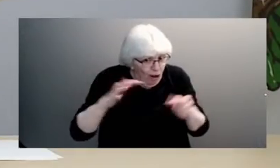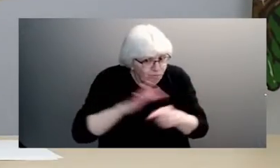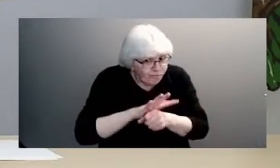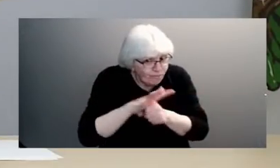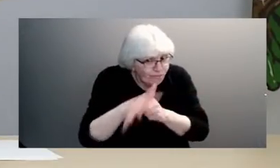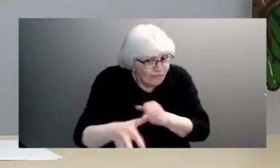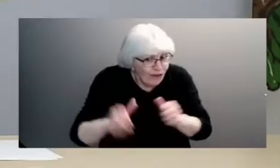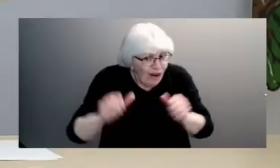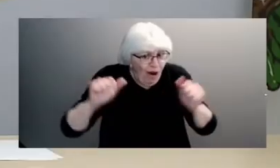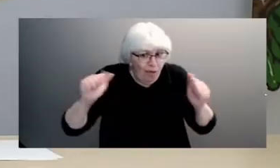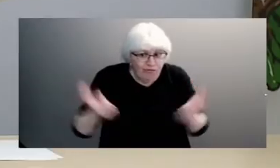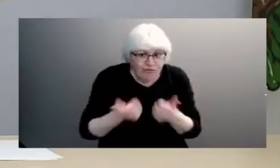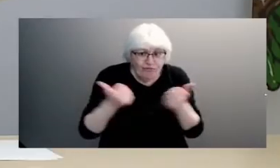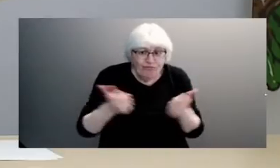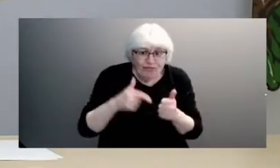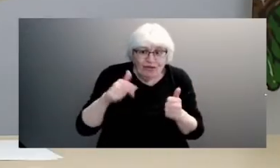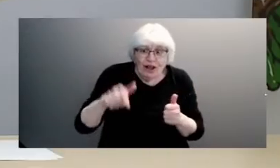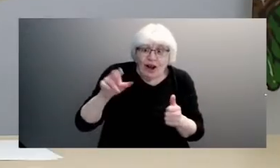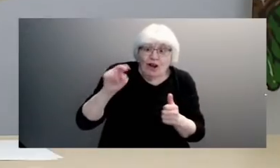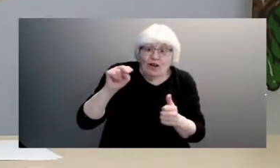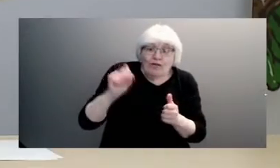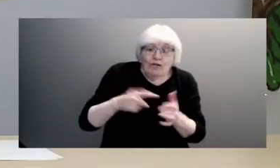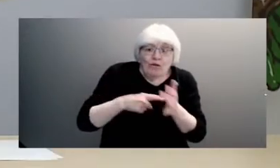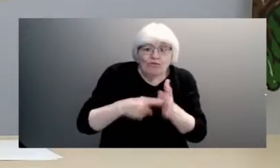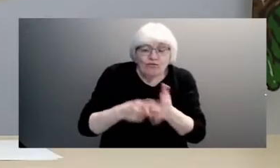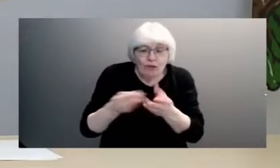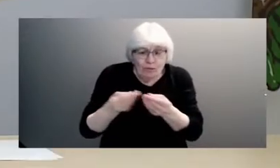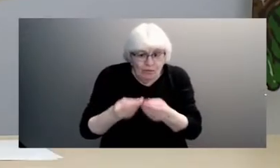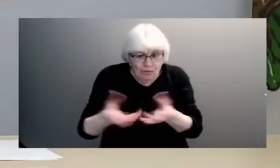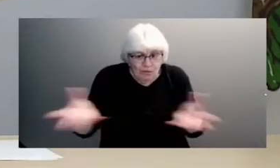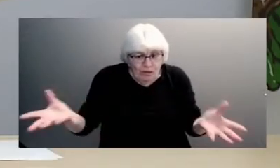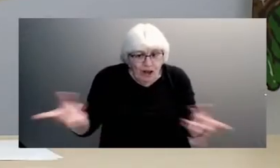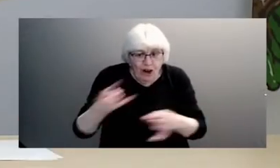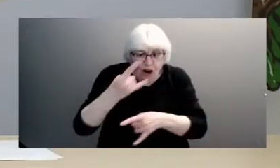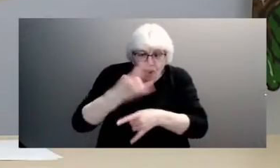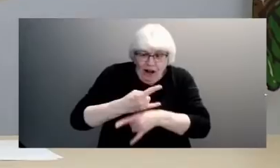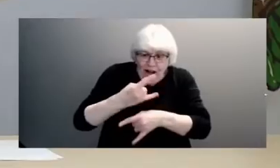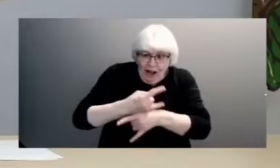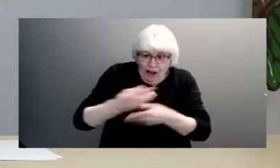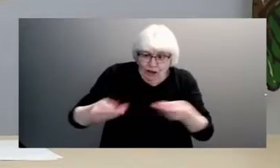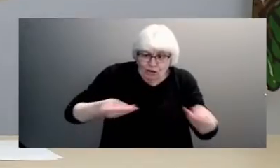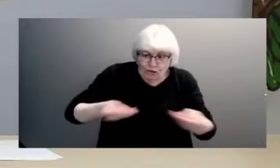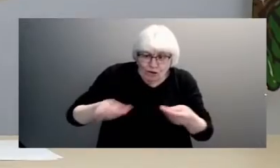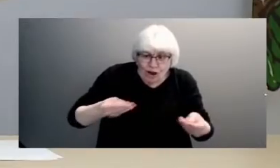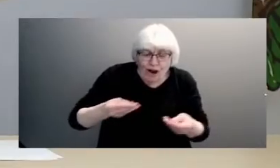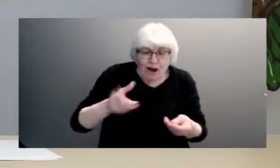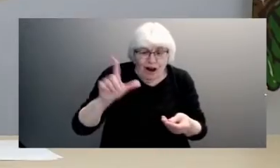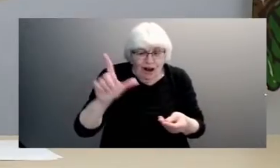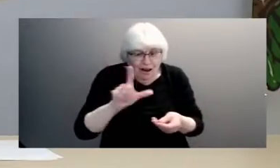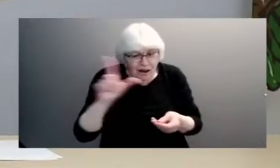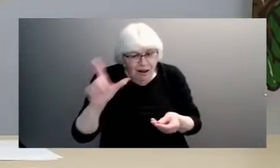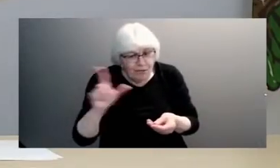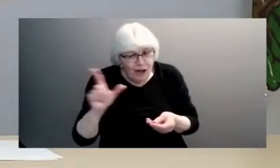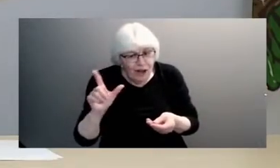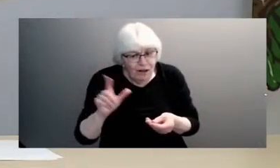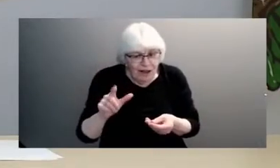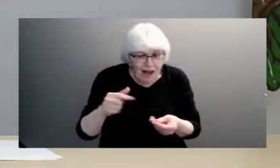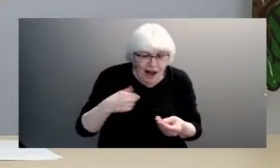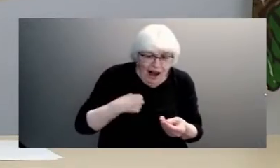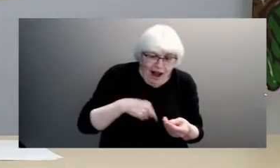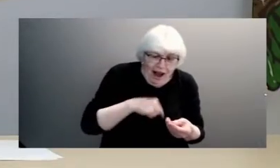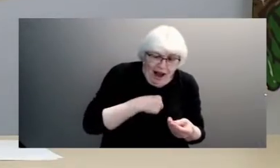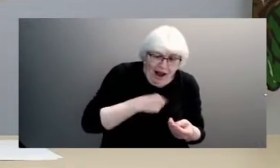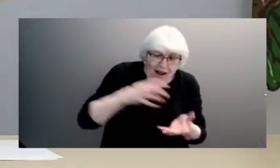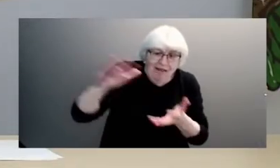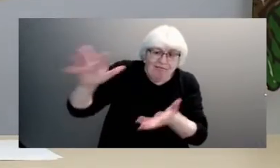libraries. So is our supply here on PEI, per capita lower than it is in some other provinces, or what do you know about the